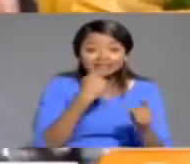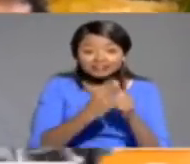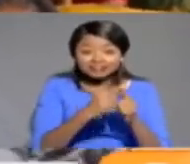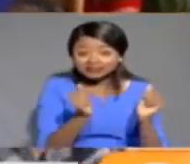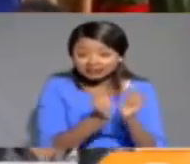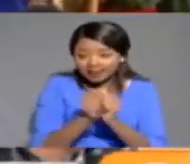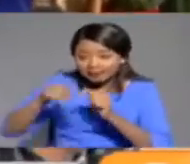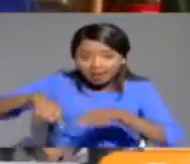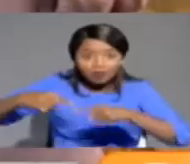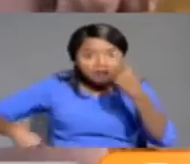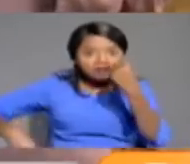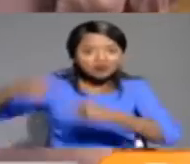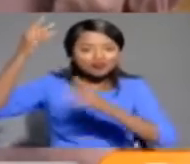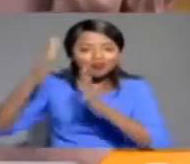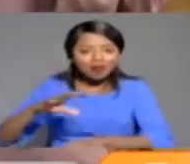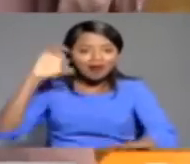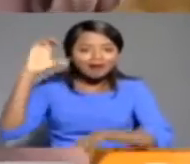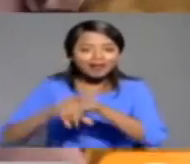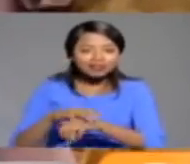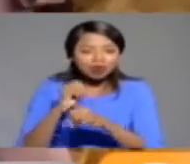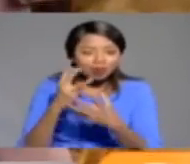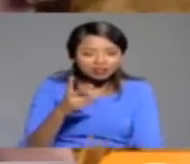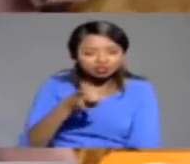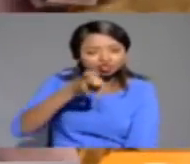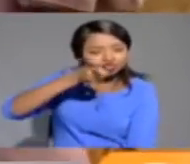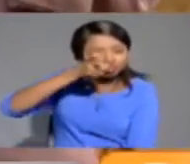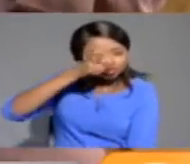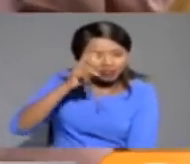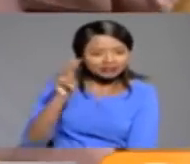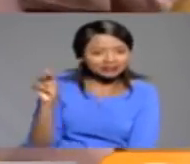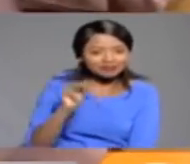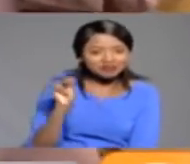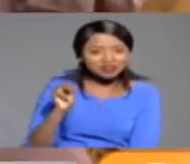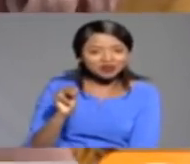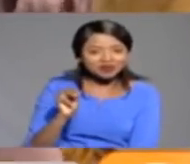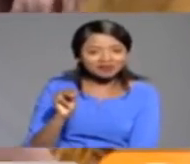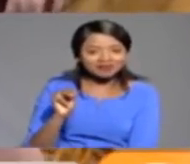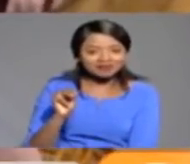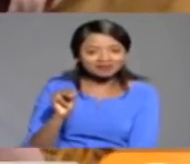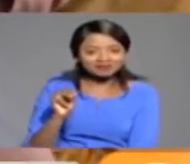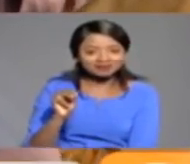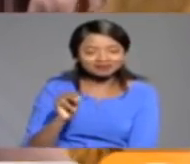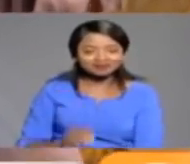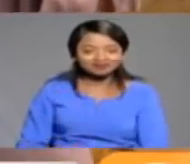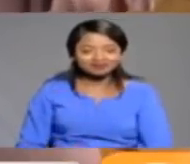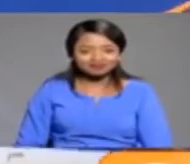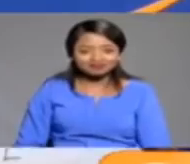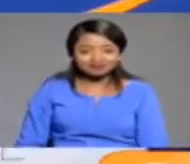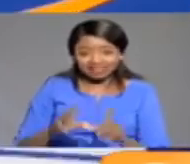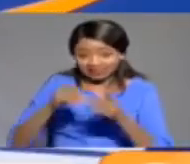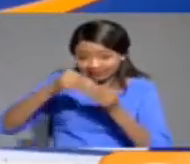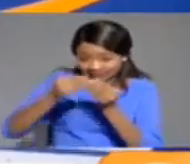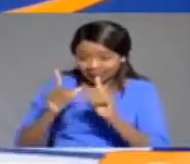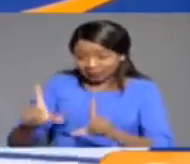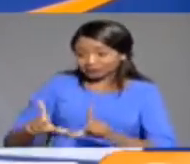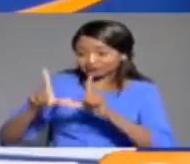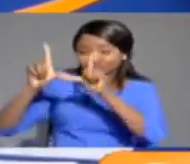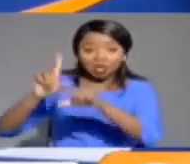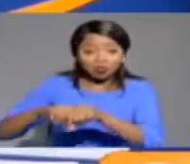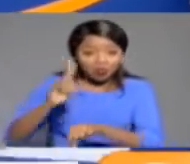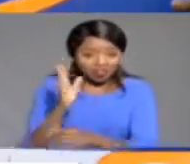winner of a whopping 20 million shillings, courtesy of Shabiki.com. A dummy check presented to him on Thursday.